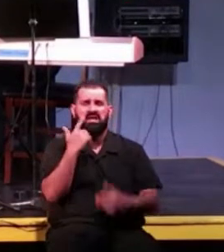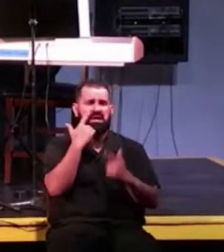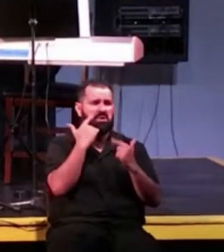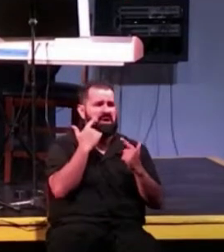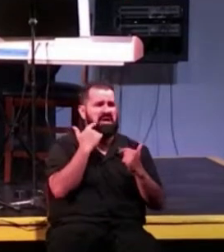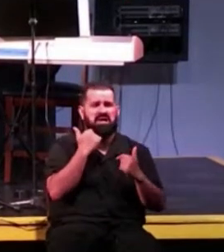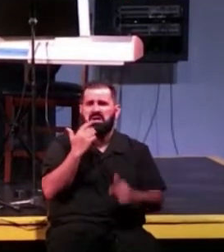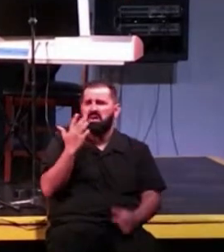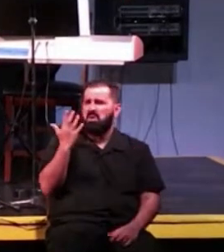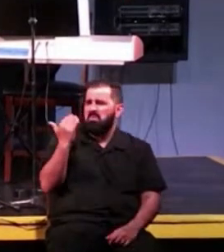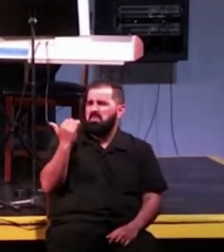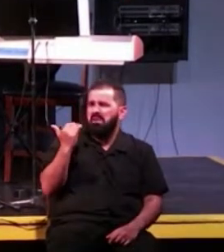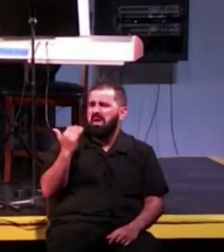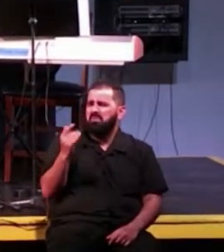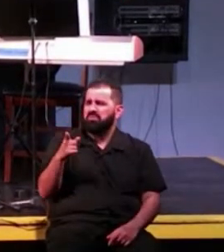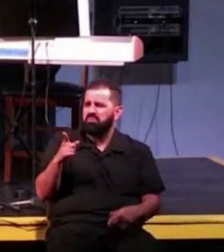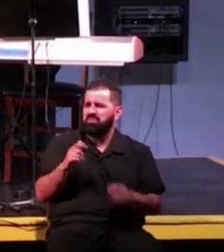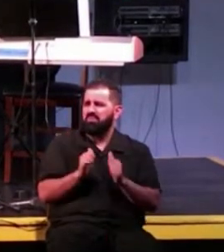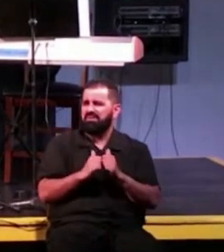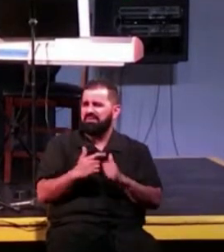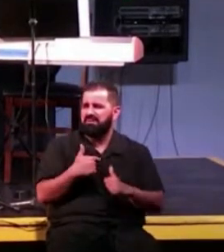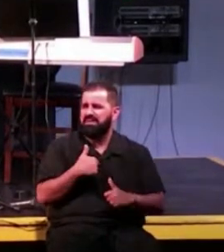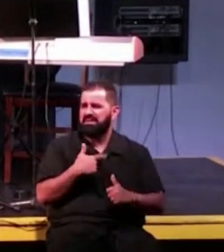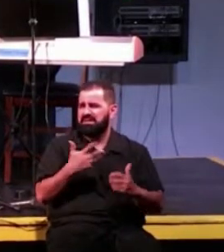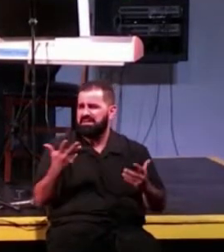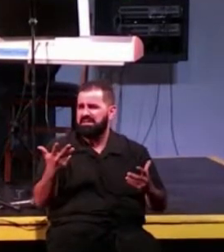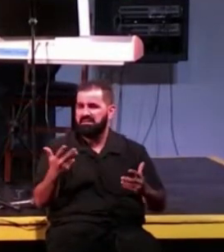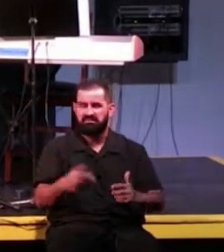Why would you come with me?